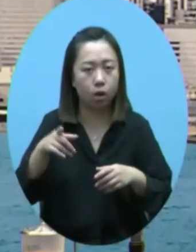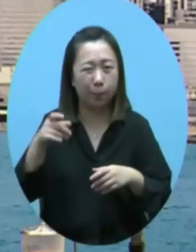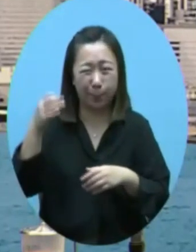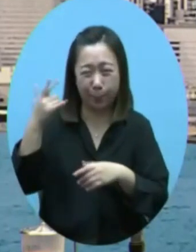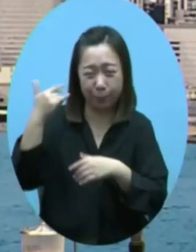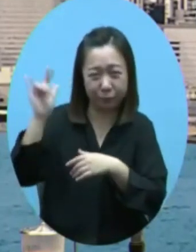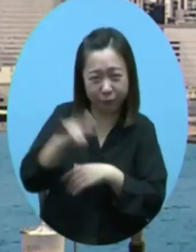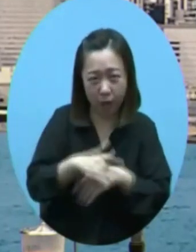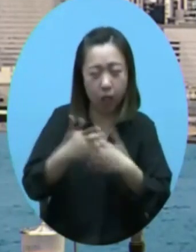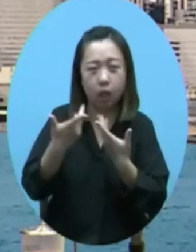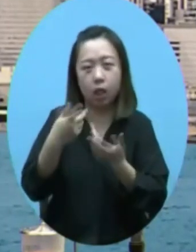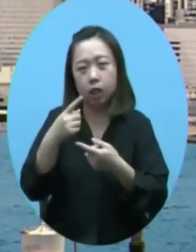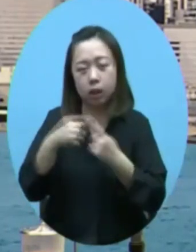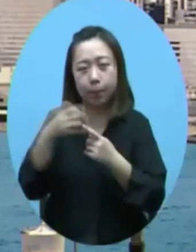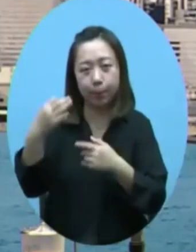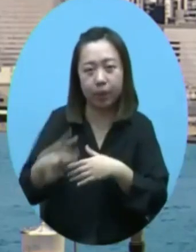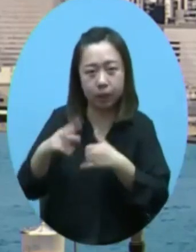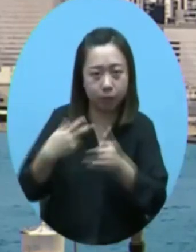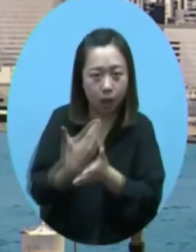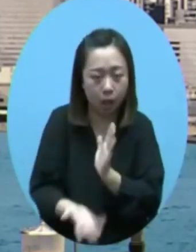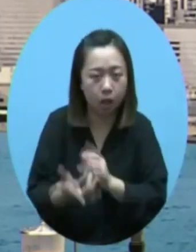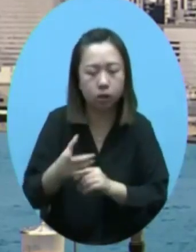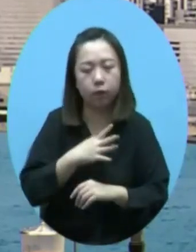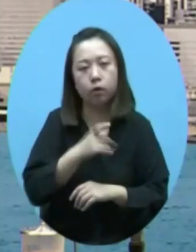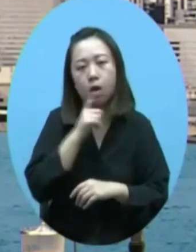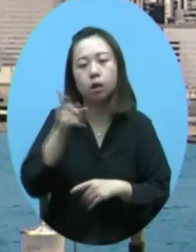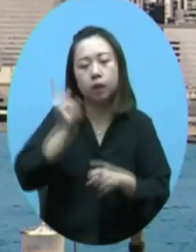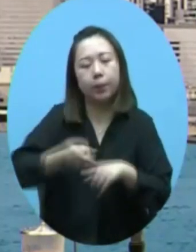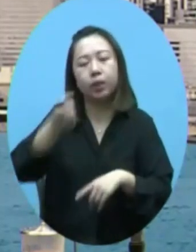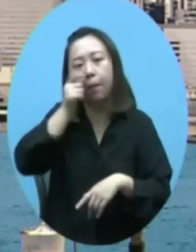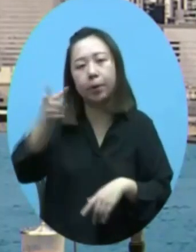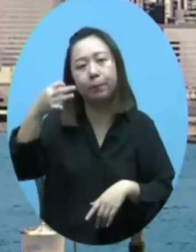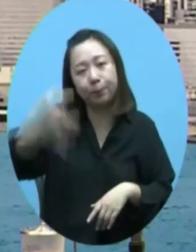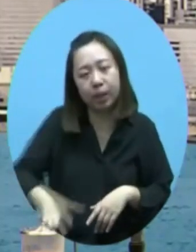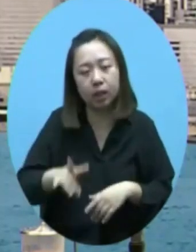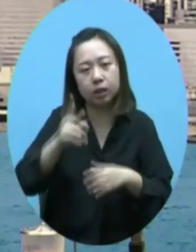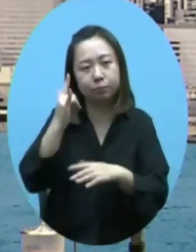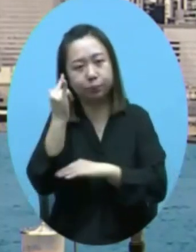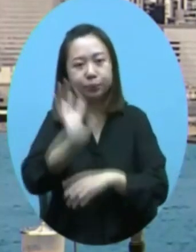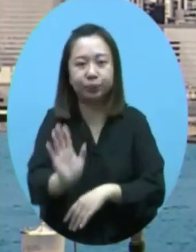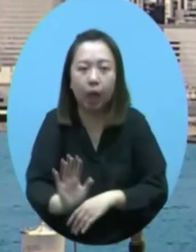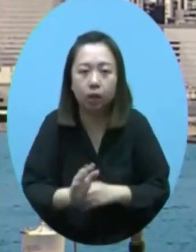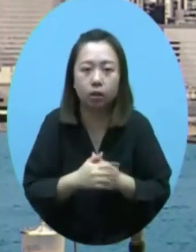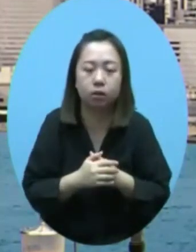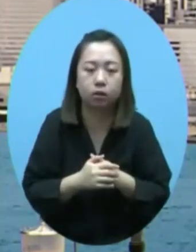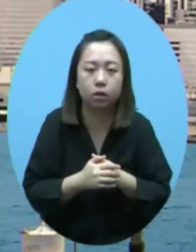As for the exempted persons, yes, as they are exempt